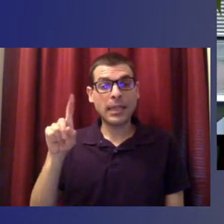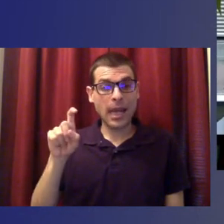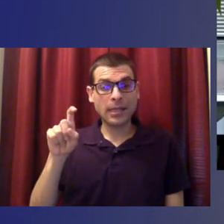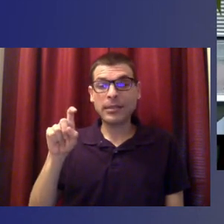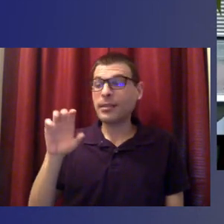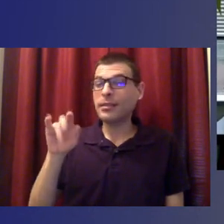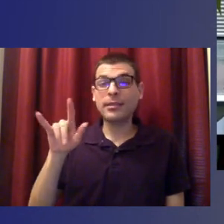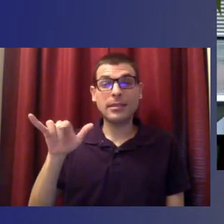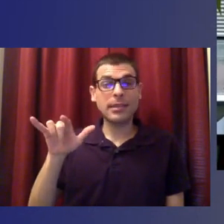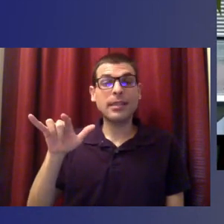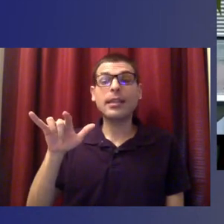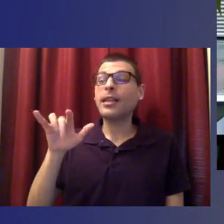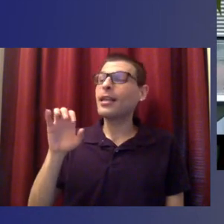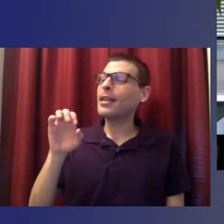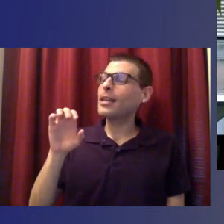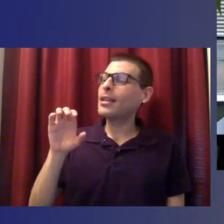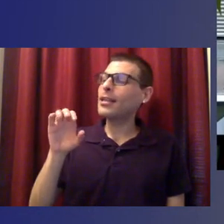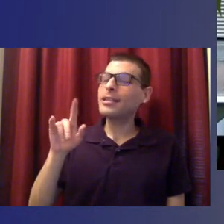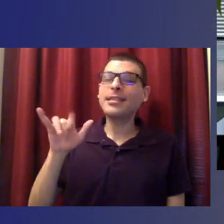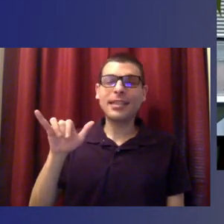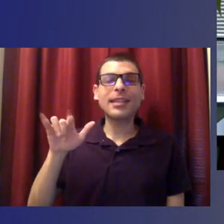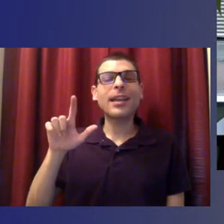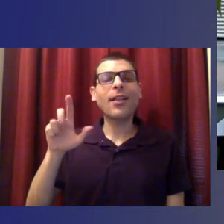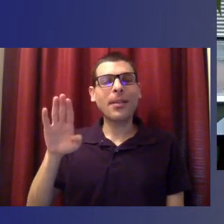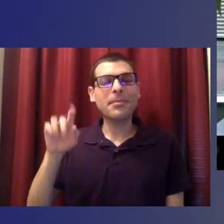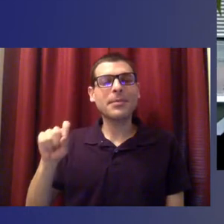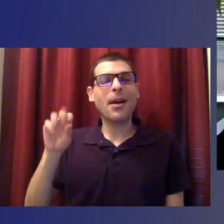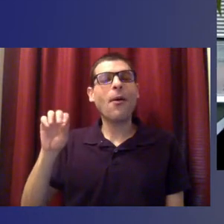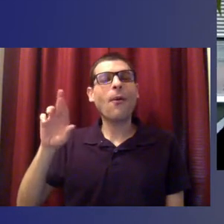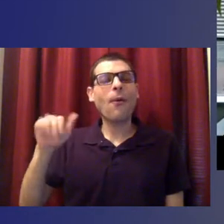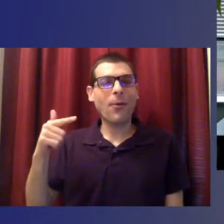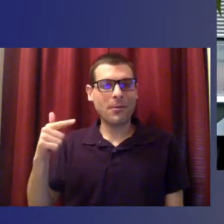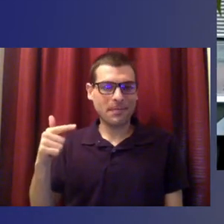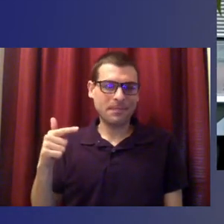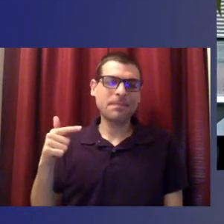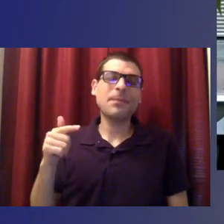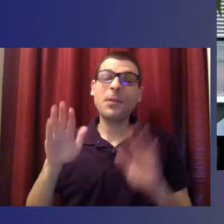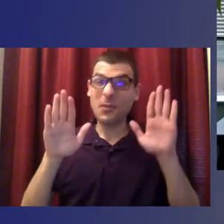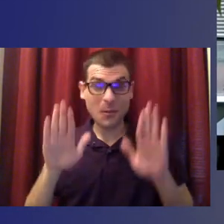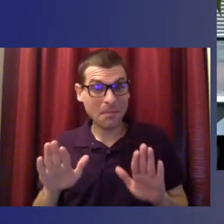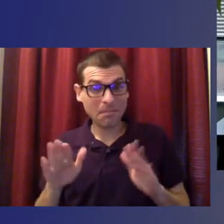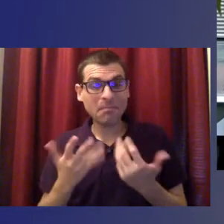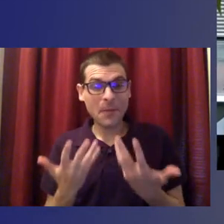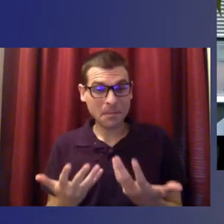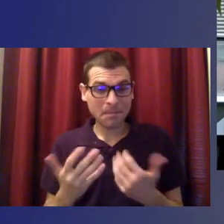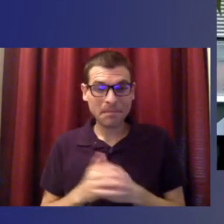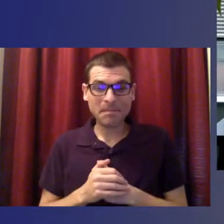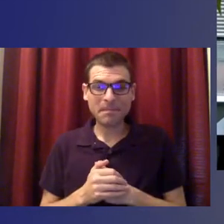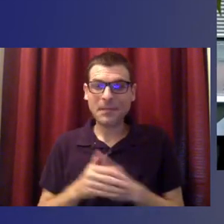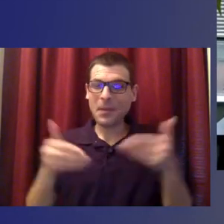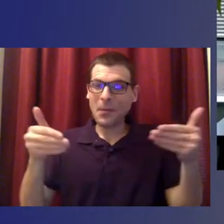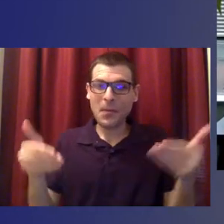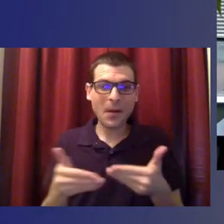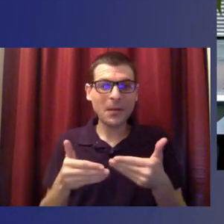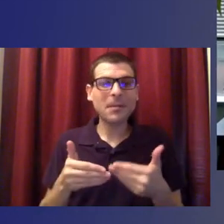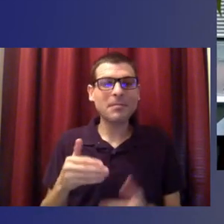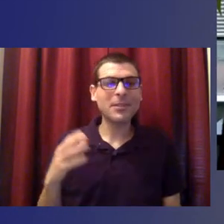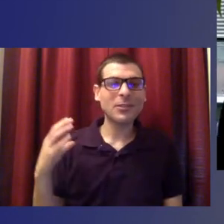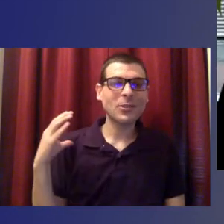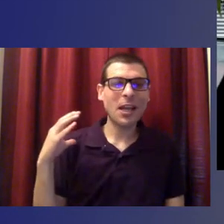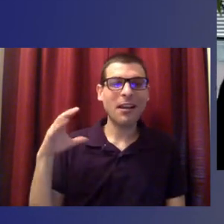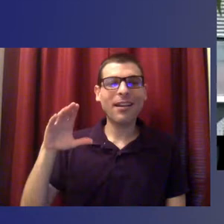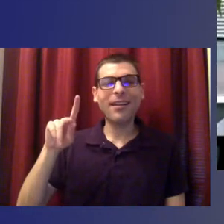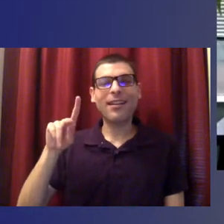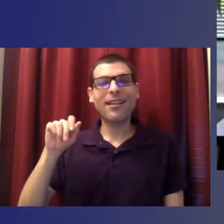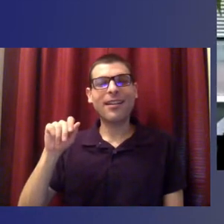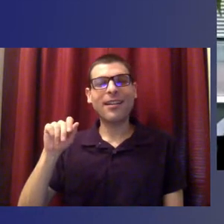questions@pdxcityclub.org. Great. Well, Welcome, Chair Kafoury. Great to see you. We've been talking, but it's